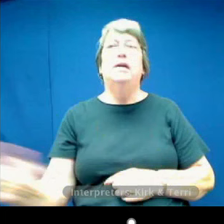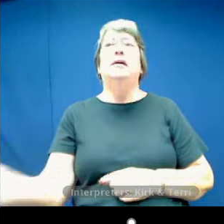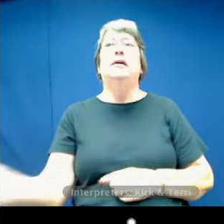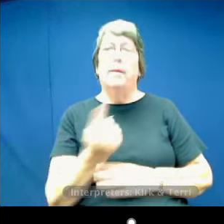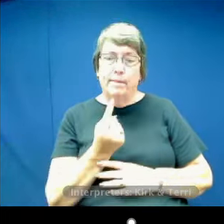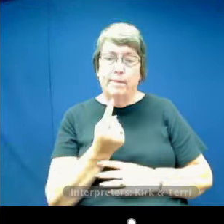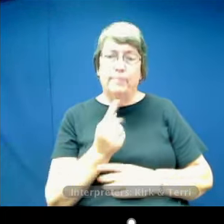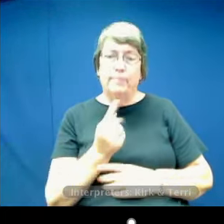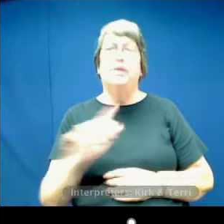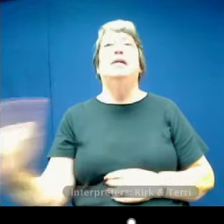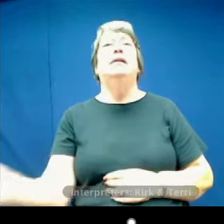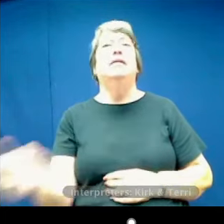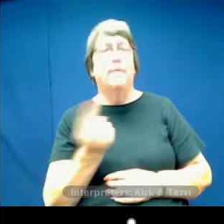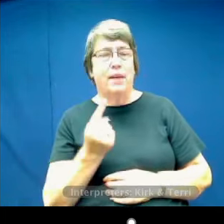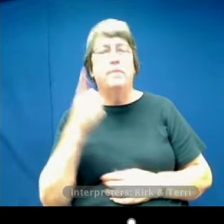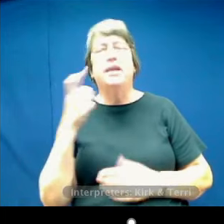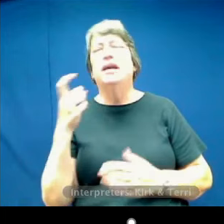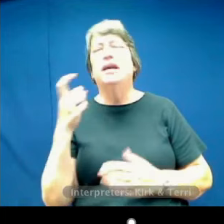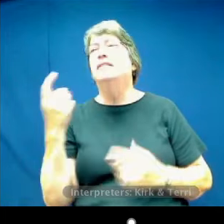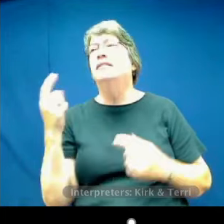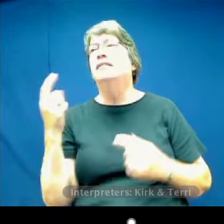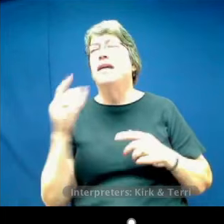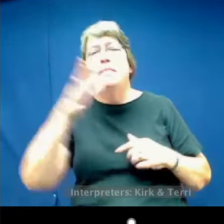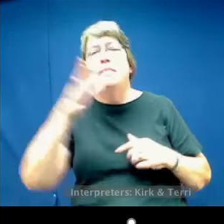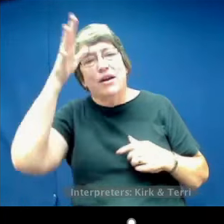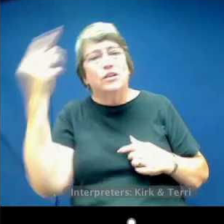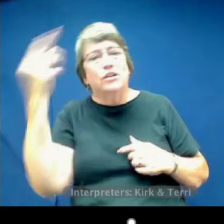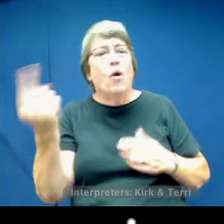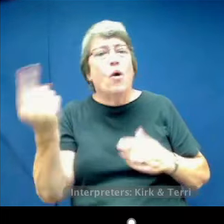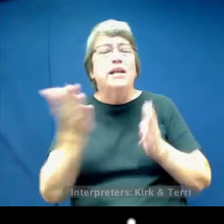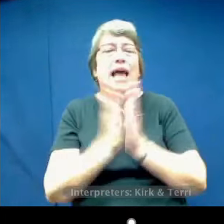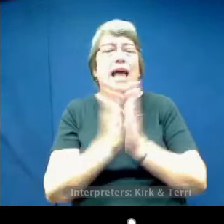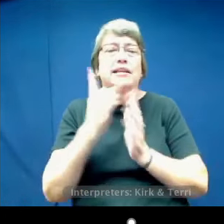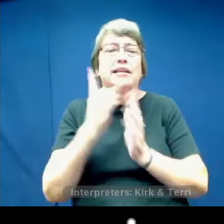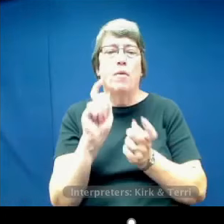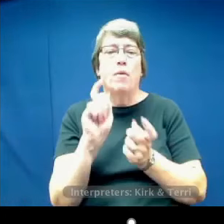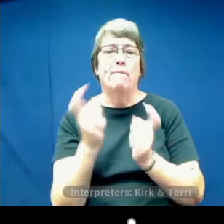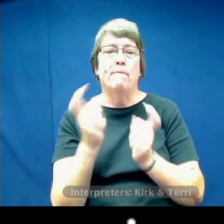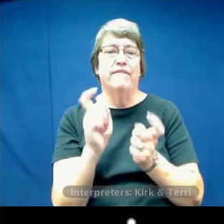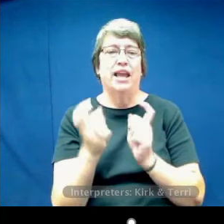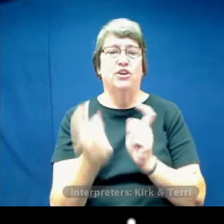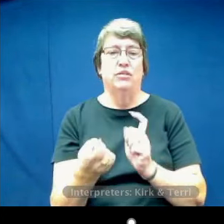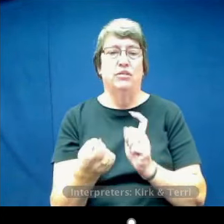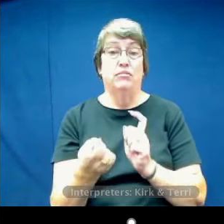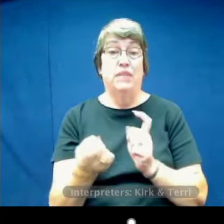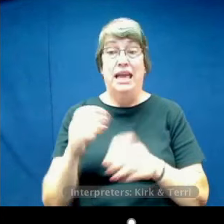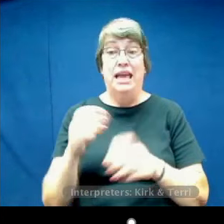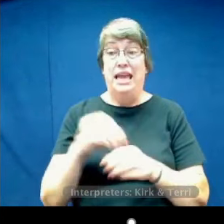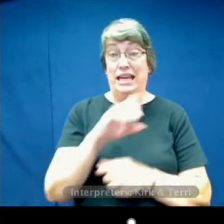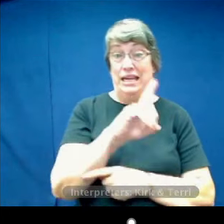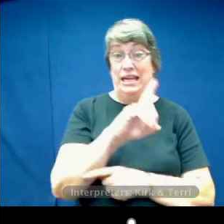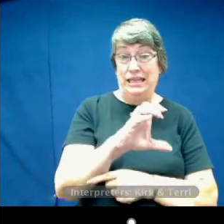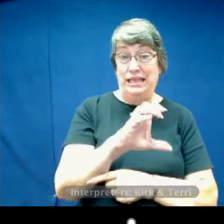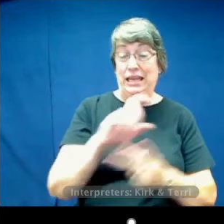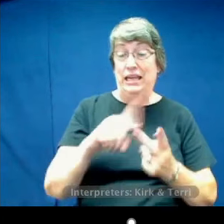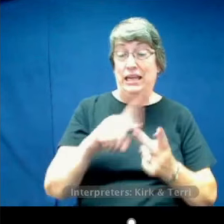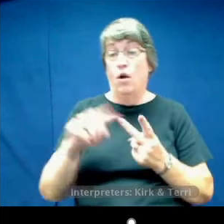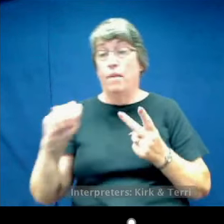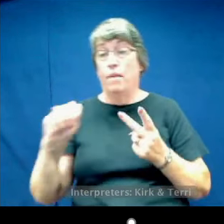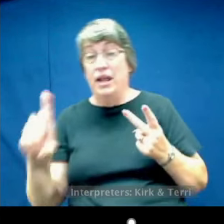have a modification hearing. And at least in Maryland, there has to have been a significant or